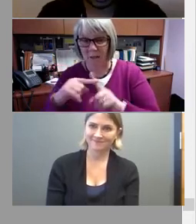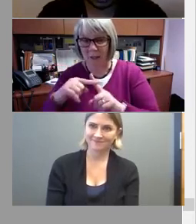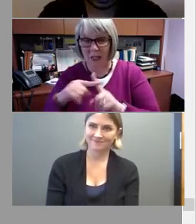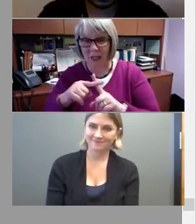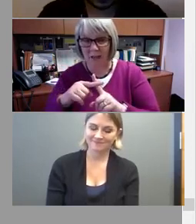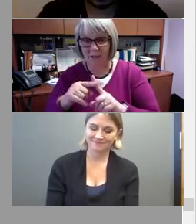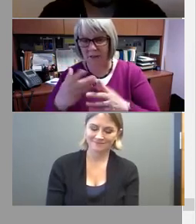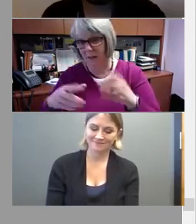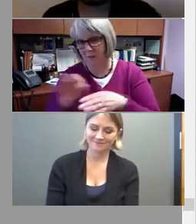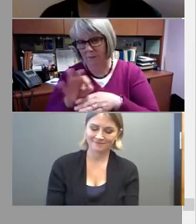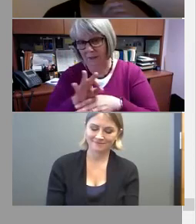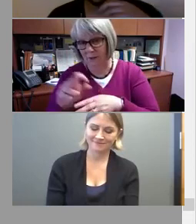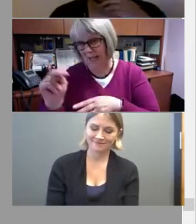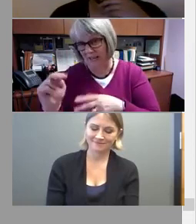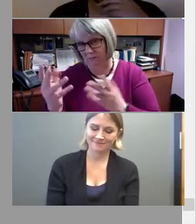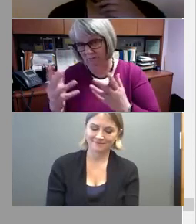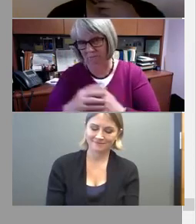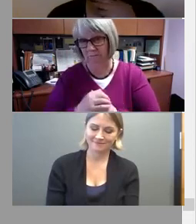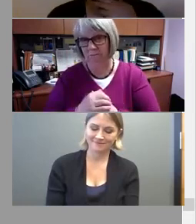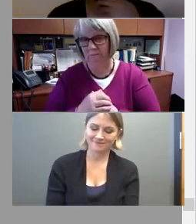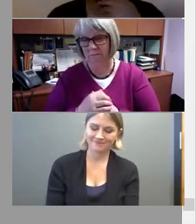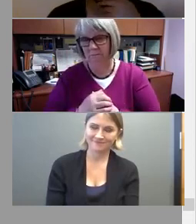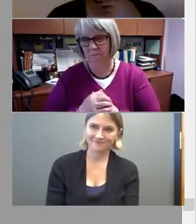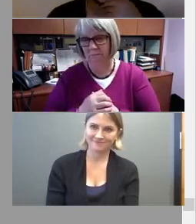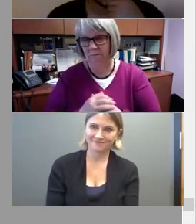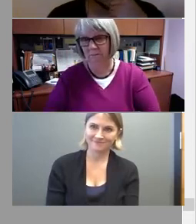some function f of n, right?